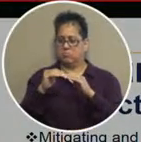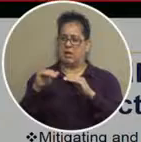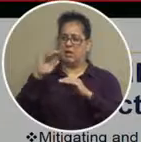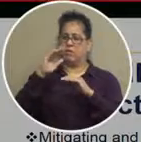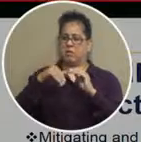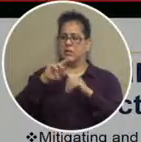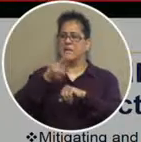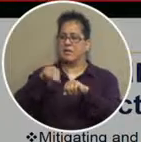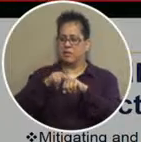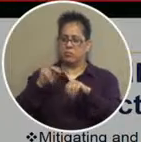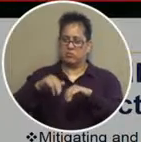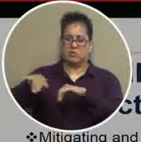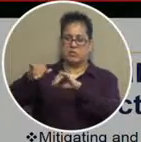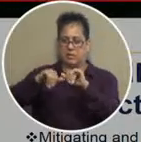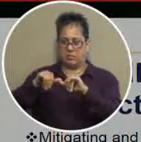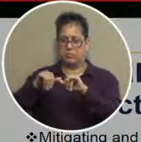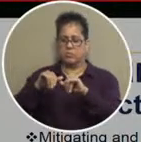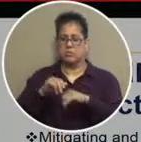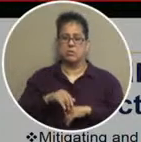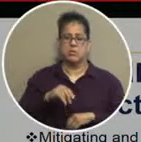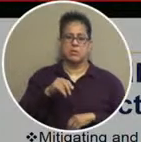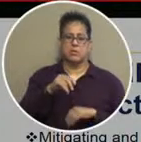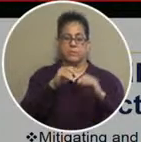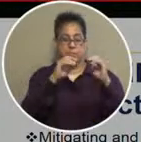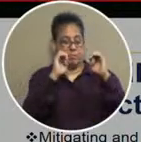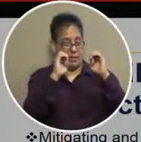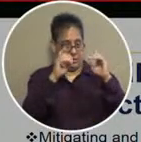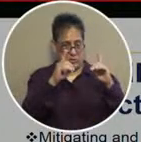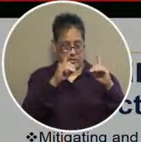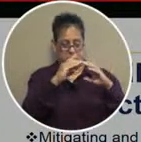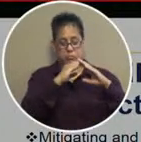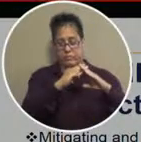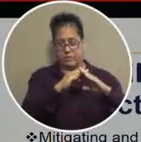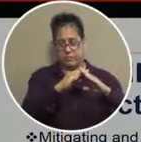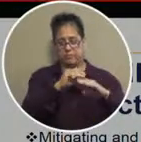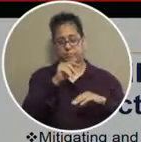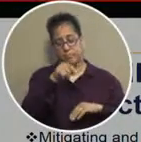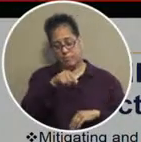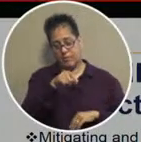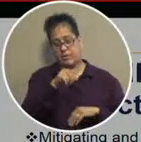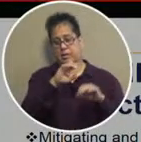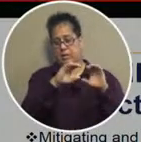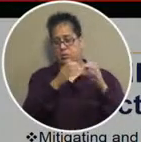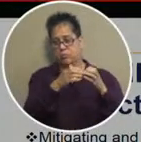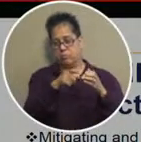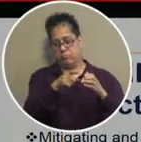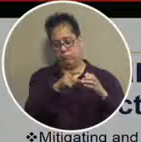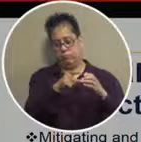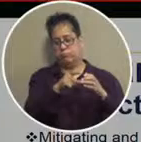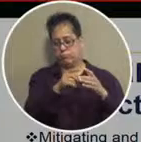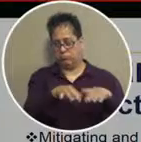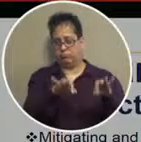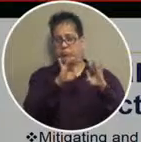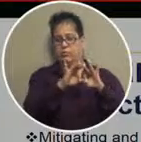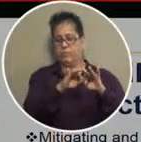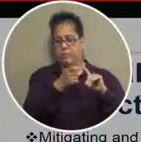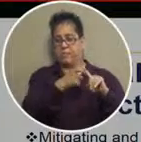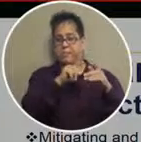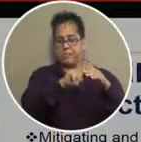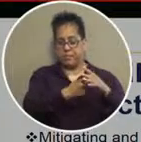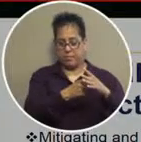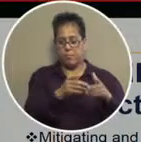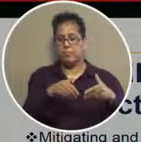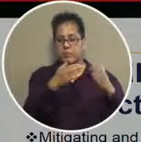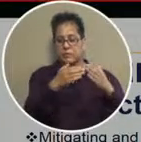standards and what everyone else is looking at. Education and prevention. This task force has been instrumental since the onset, when we were